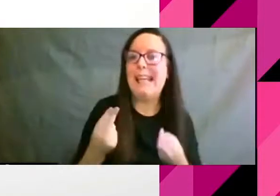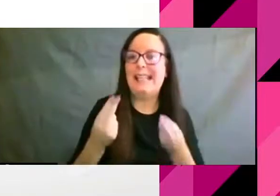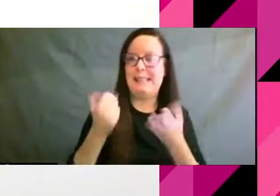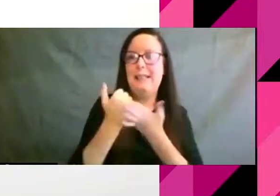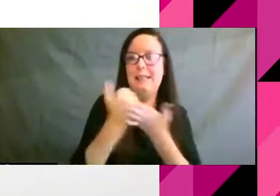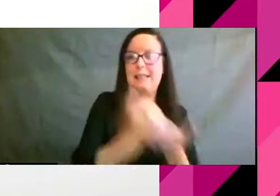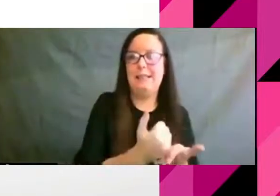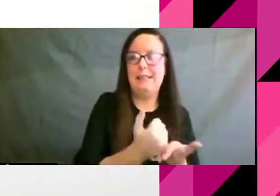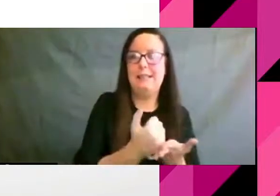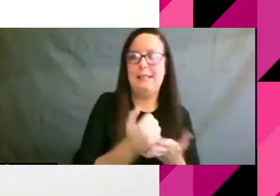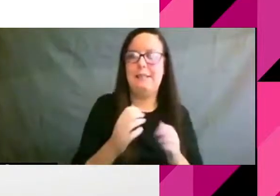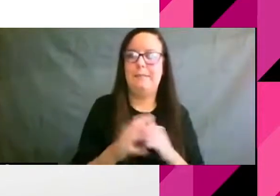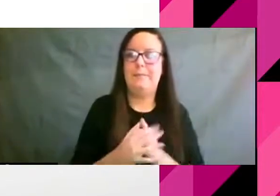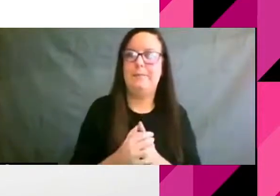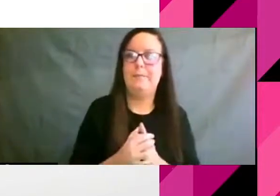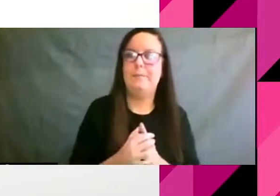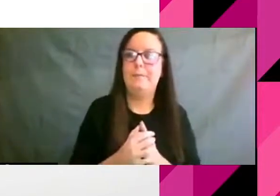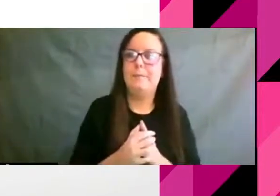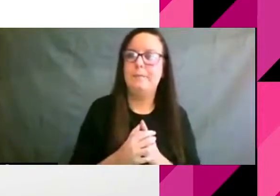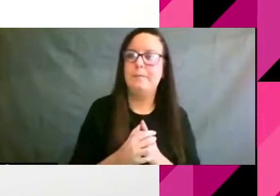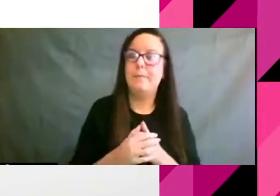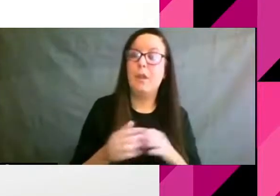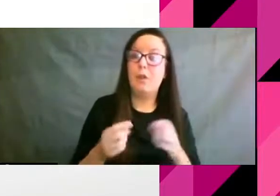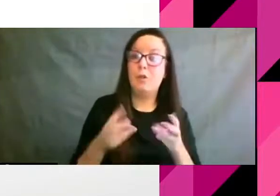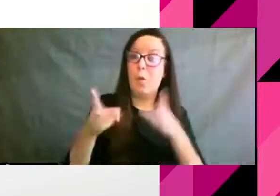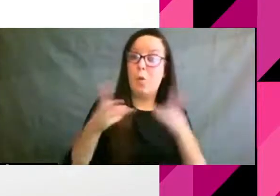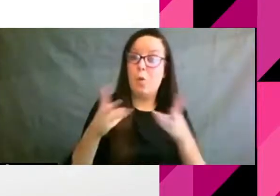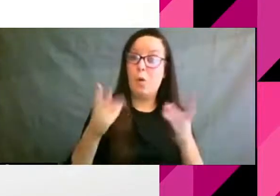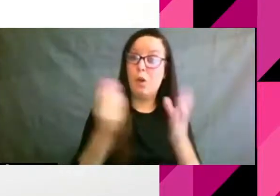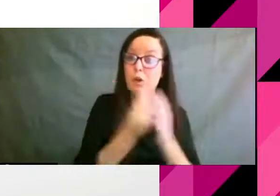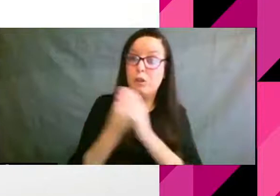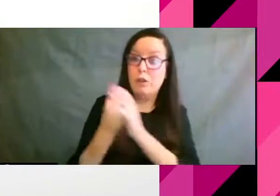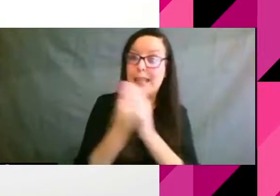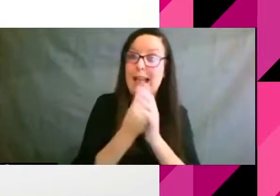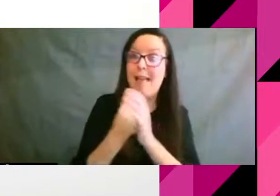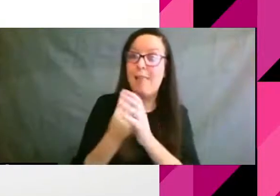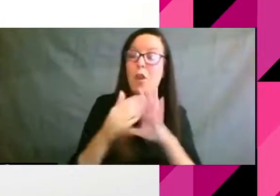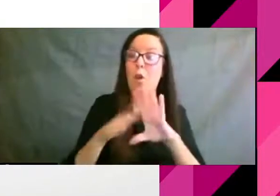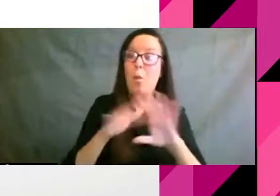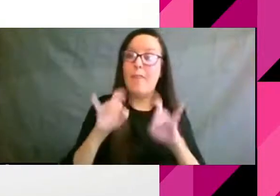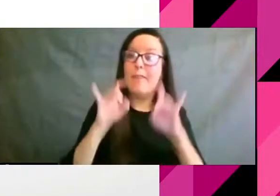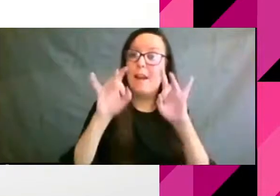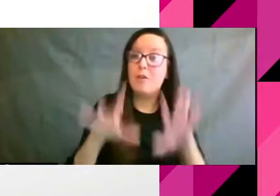All Australian governments are currently working together with the Australian community to create a new